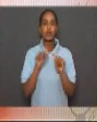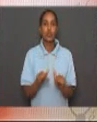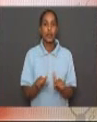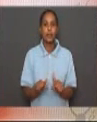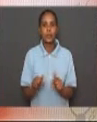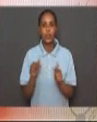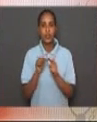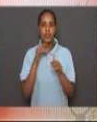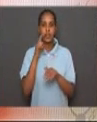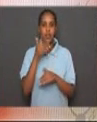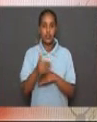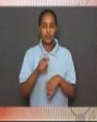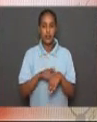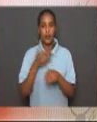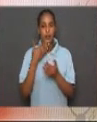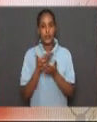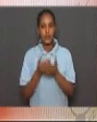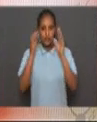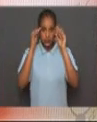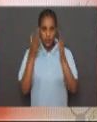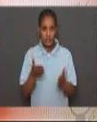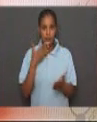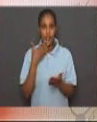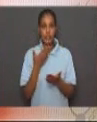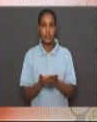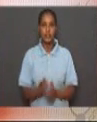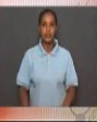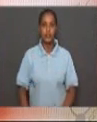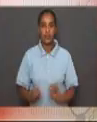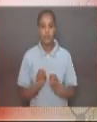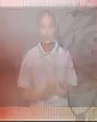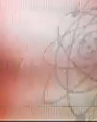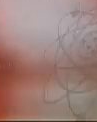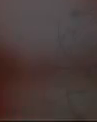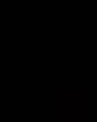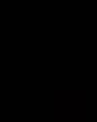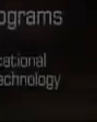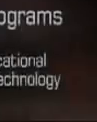for today. Until next time, thank you, teacher. Thank you, students.